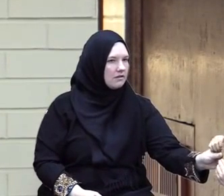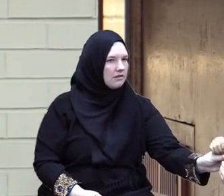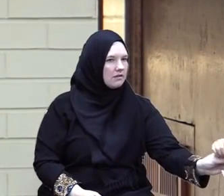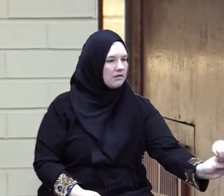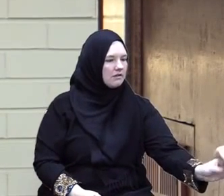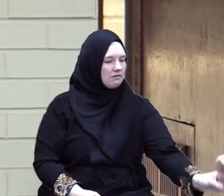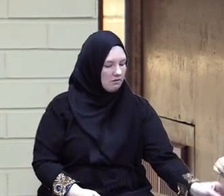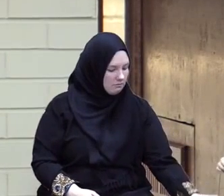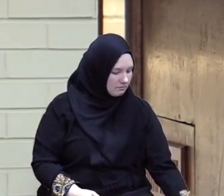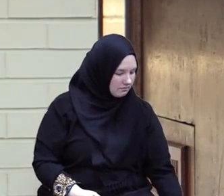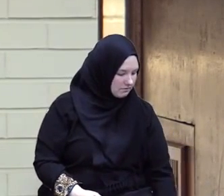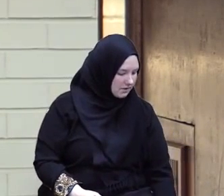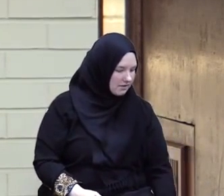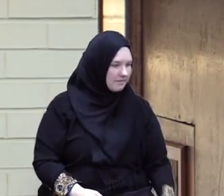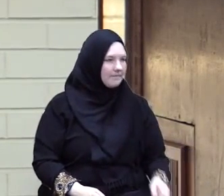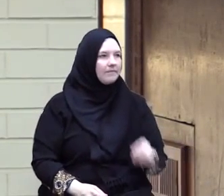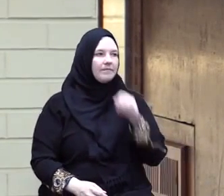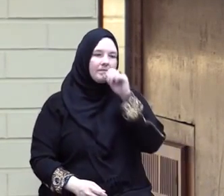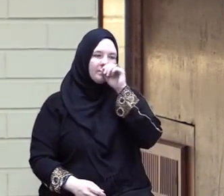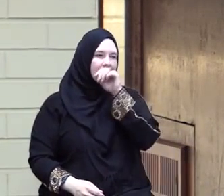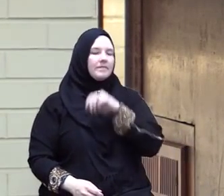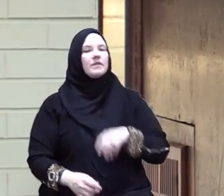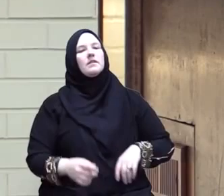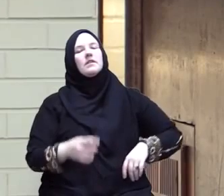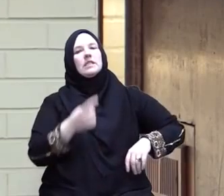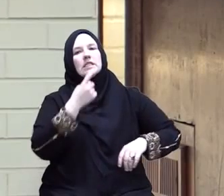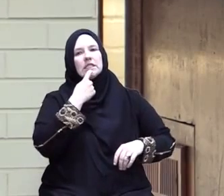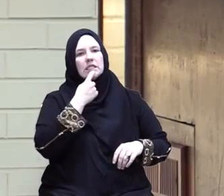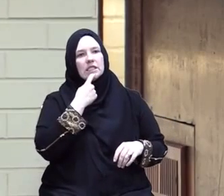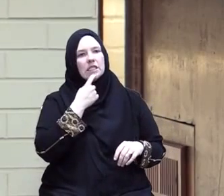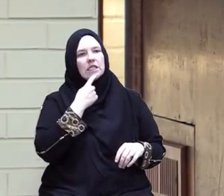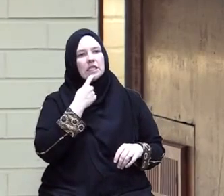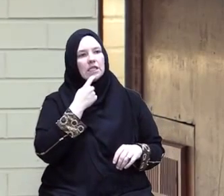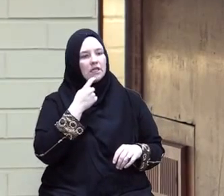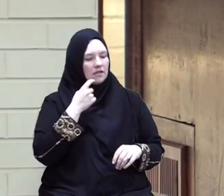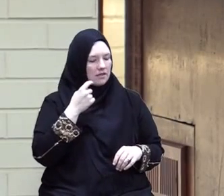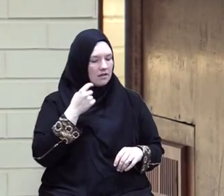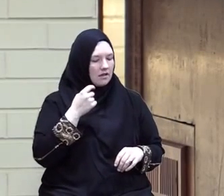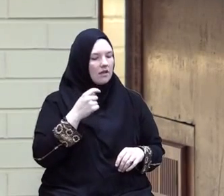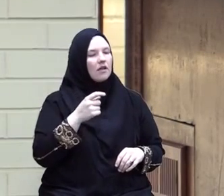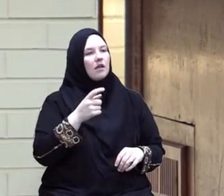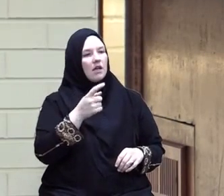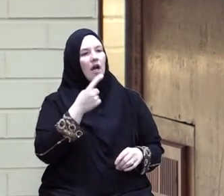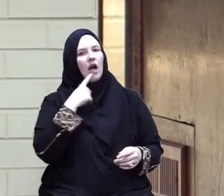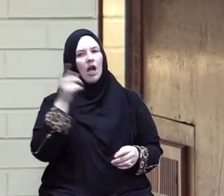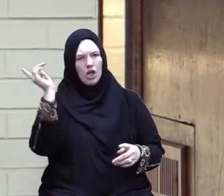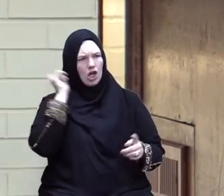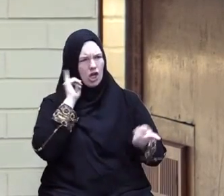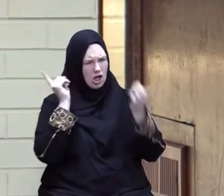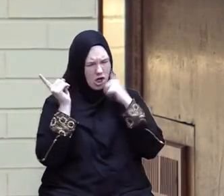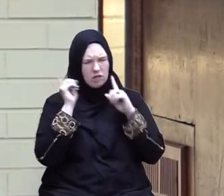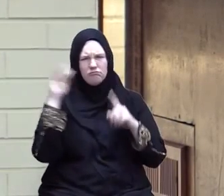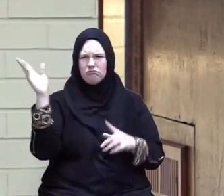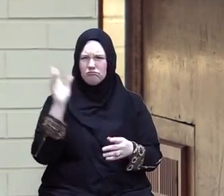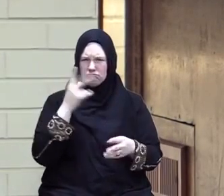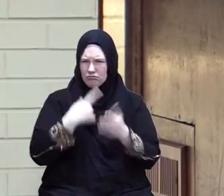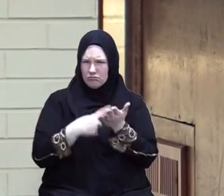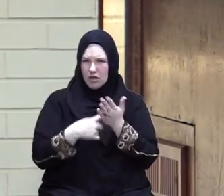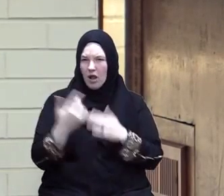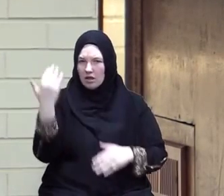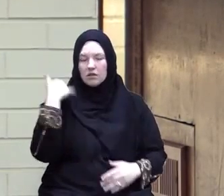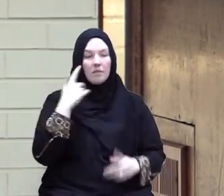reverses the role. So you are on the defensive and they are on the offensive. They have right and you only barely could push